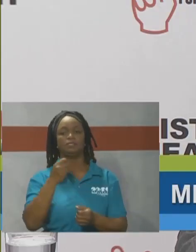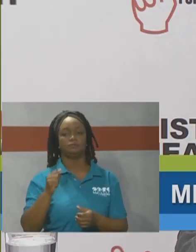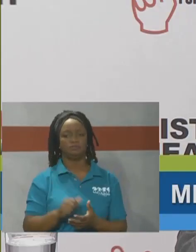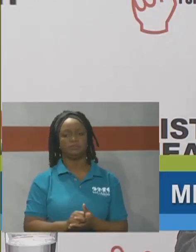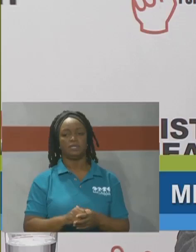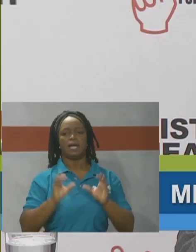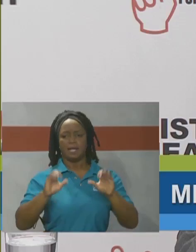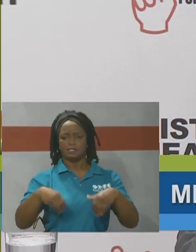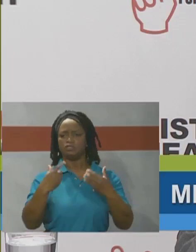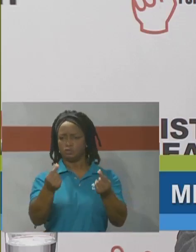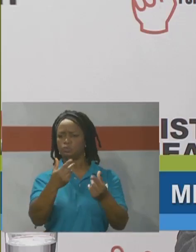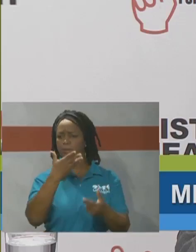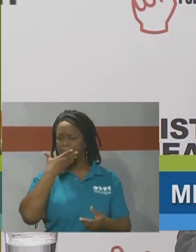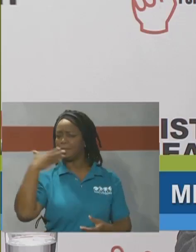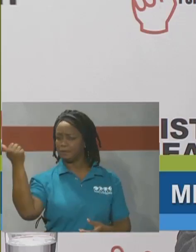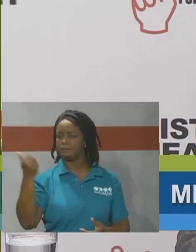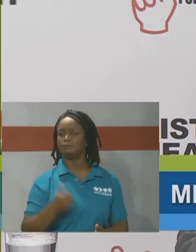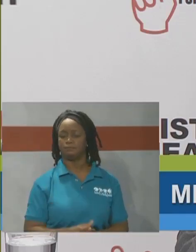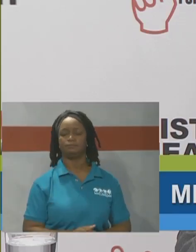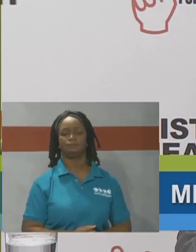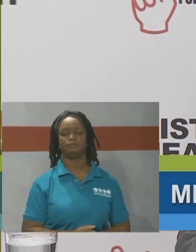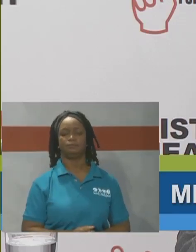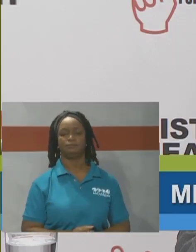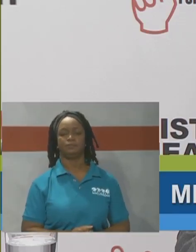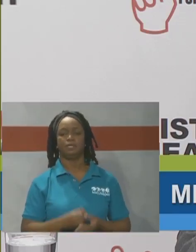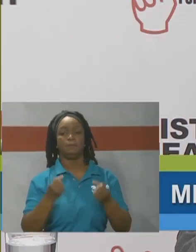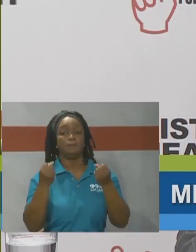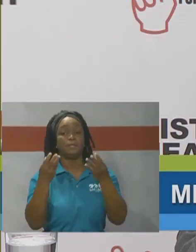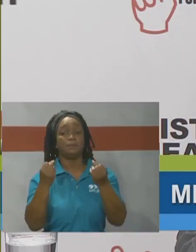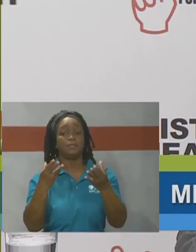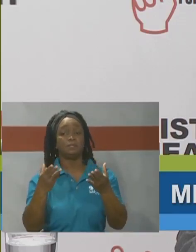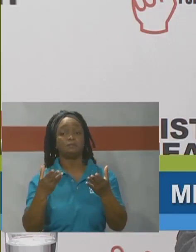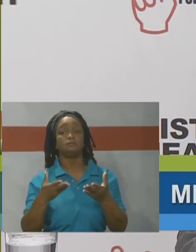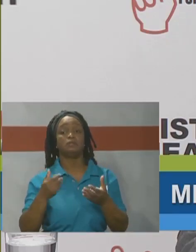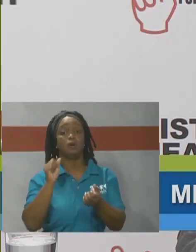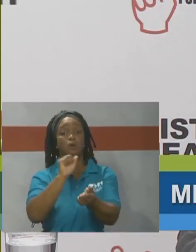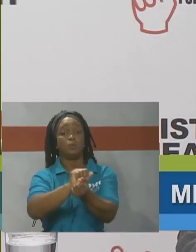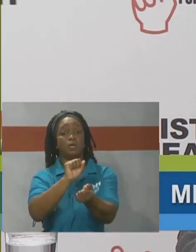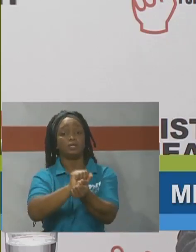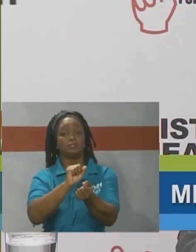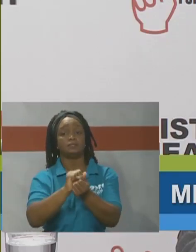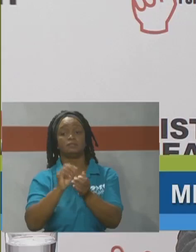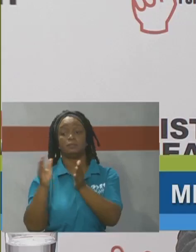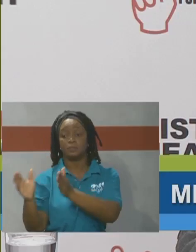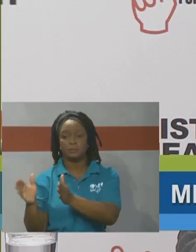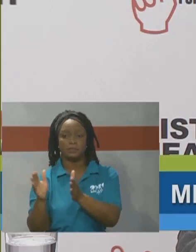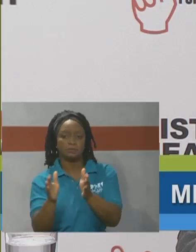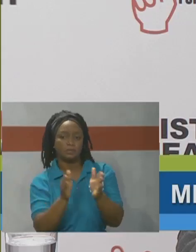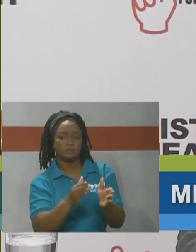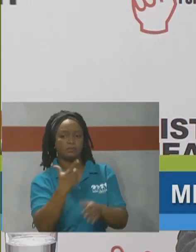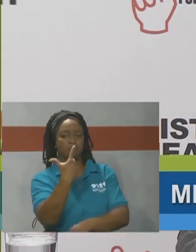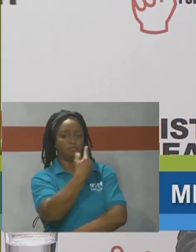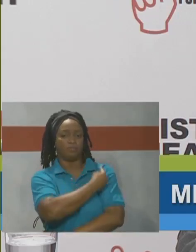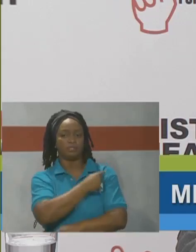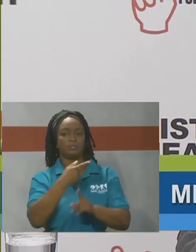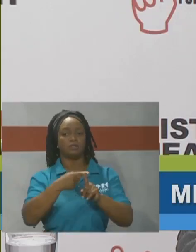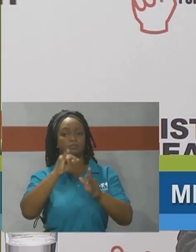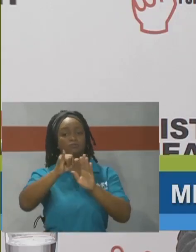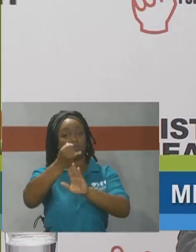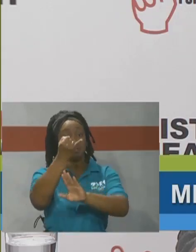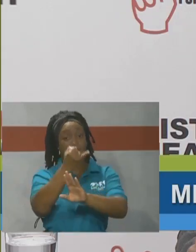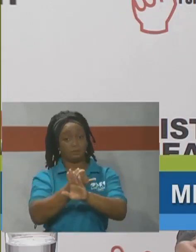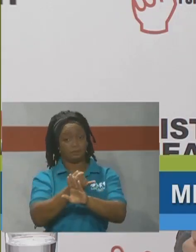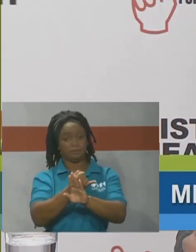better. The number of public servants accessing vaccines since January 3rd at the